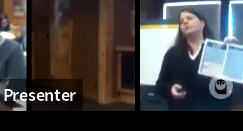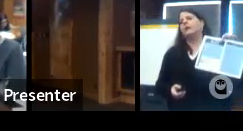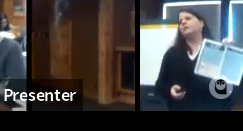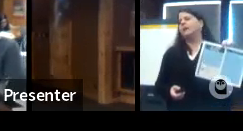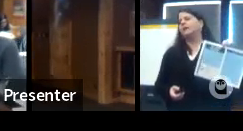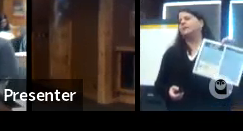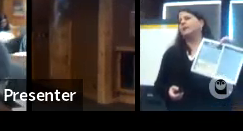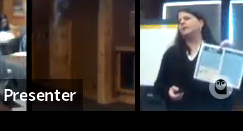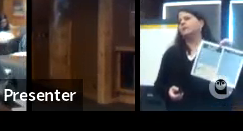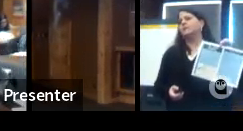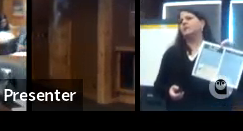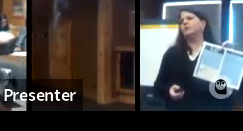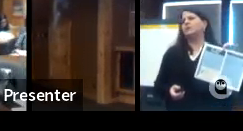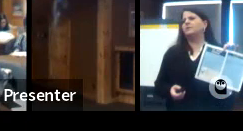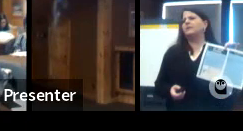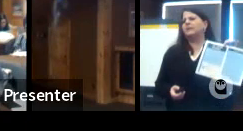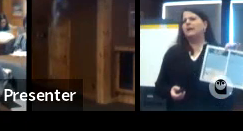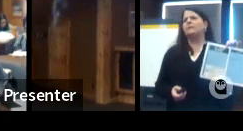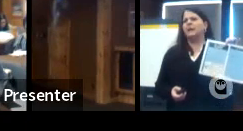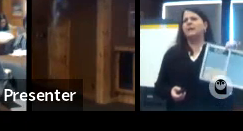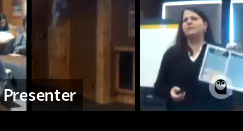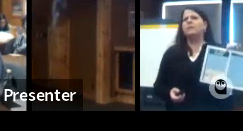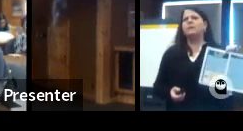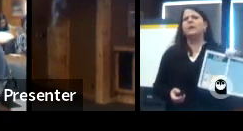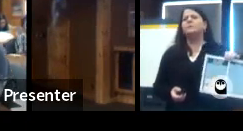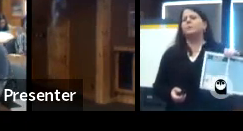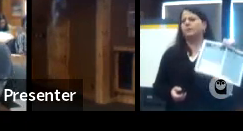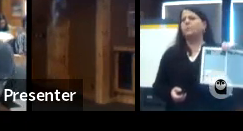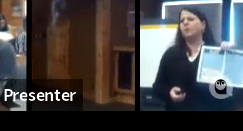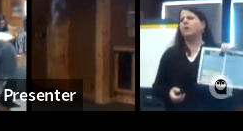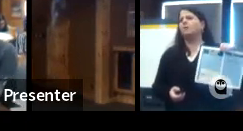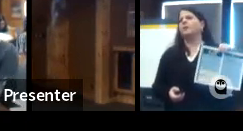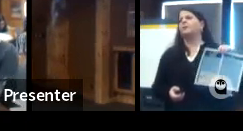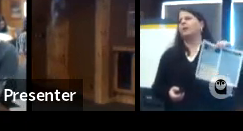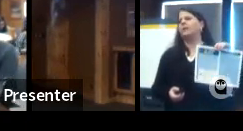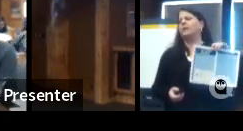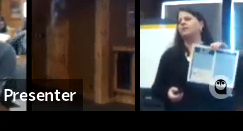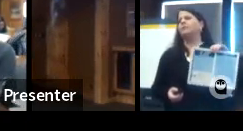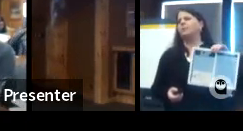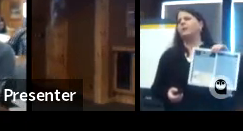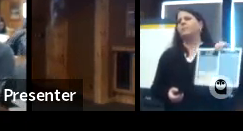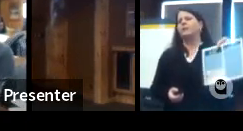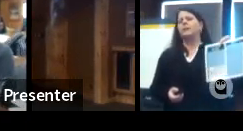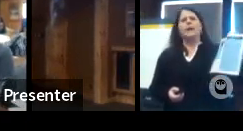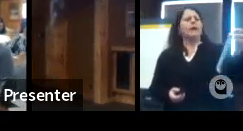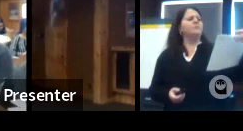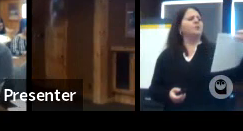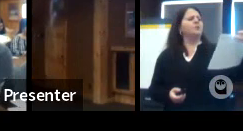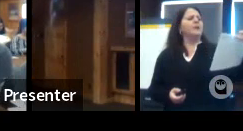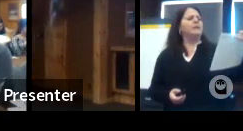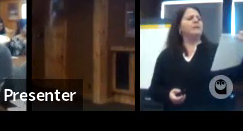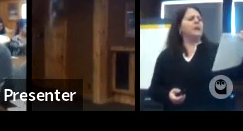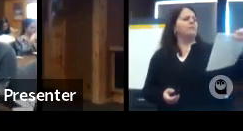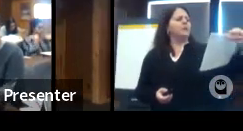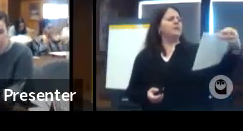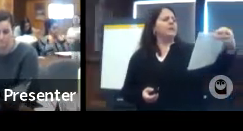other courts, other cases, other decisions that have said, yeah, they're an expert. They belong there. We can hear from them. So